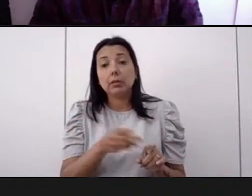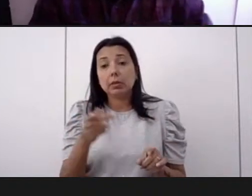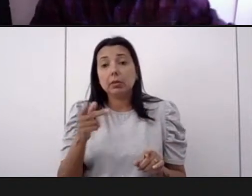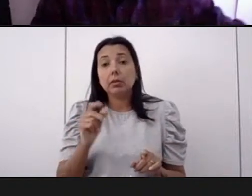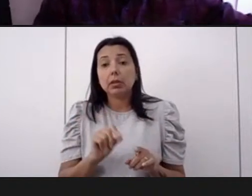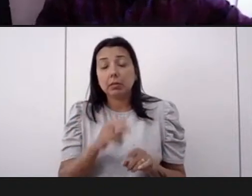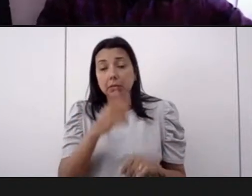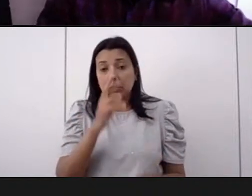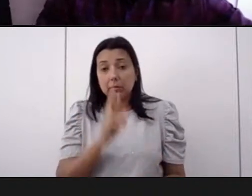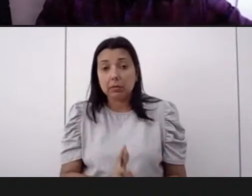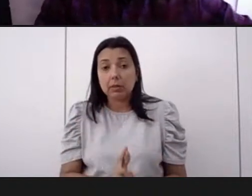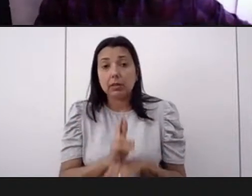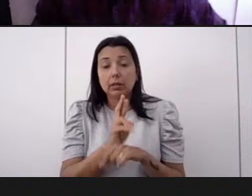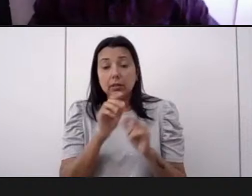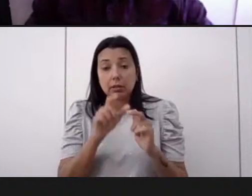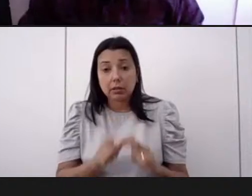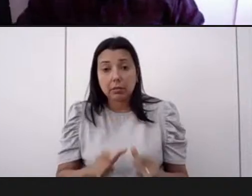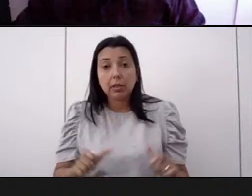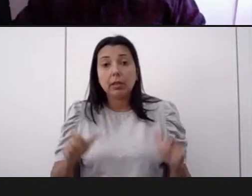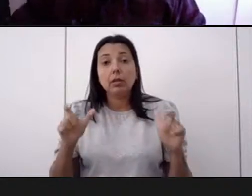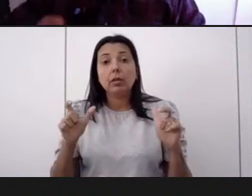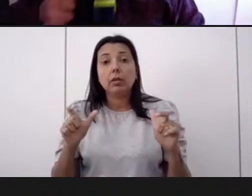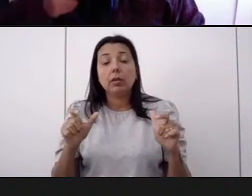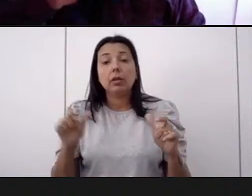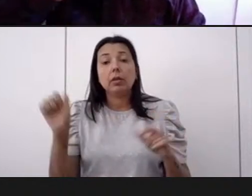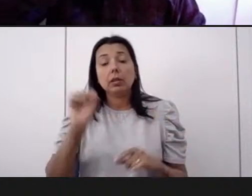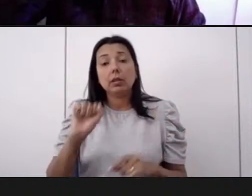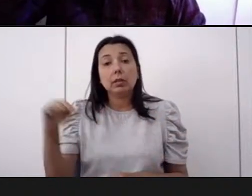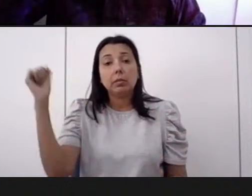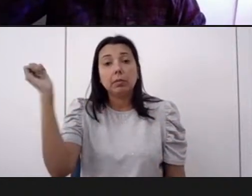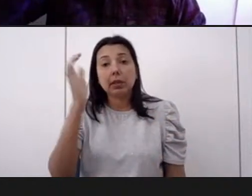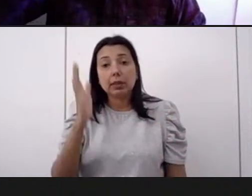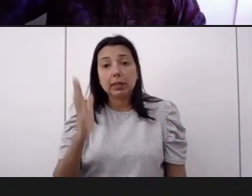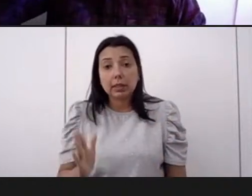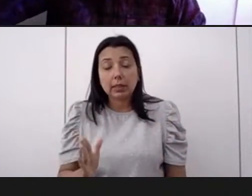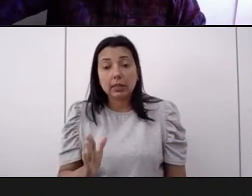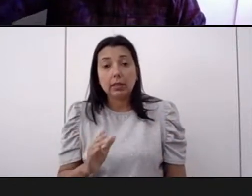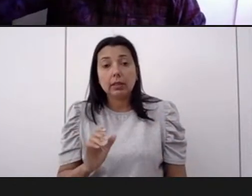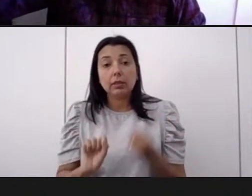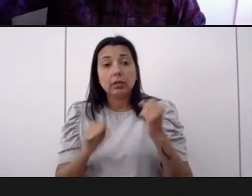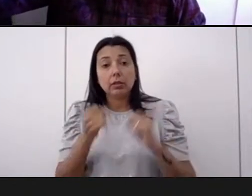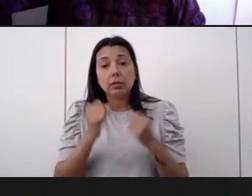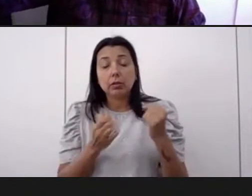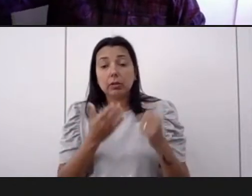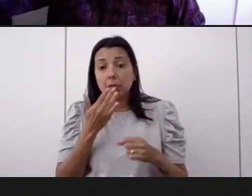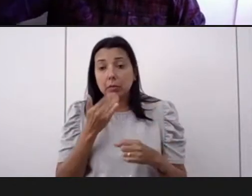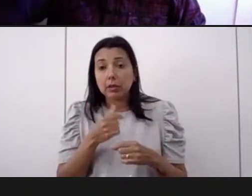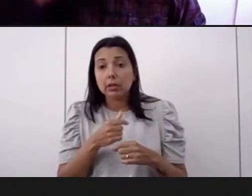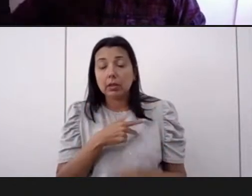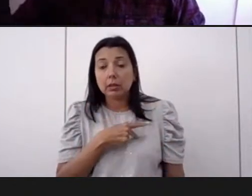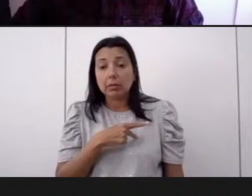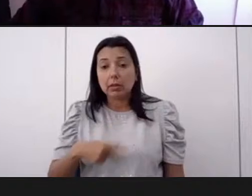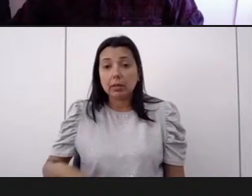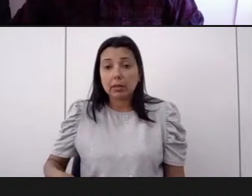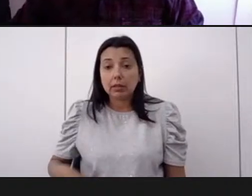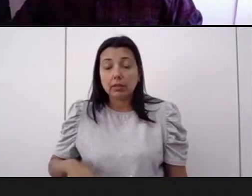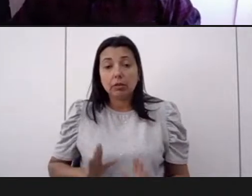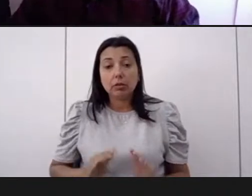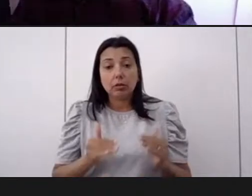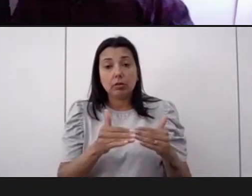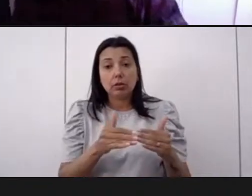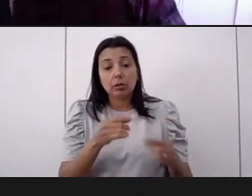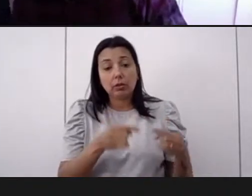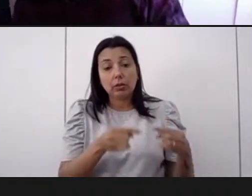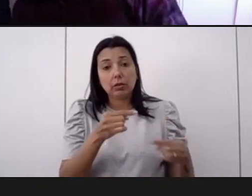big Brazilian Association of Food Industry as a president of a forum discussing food and